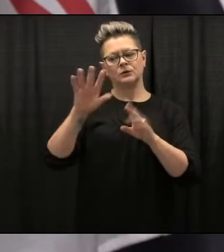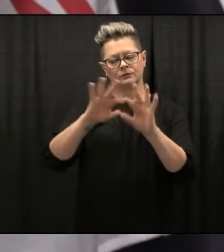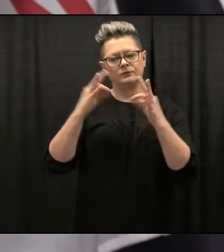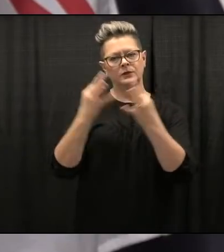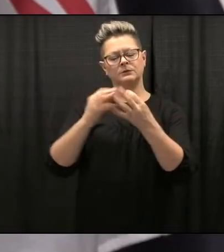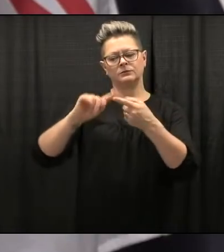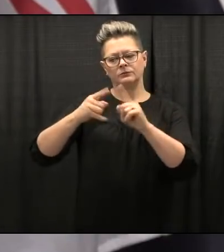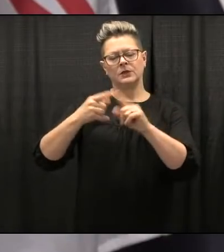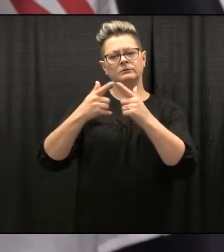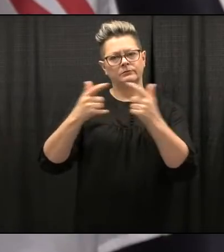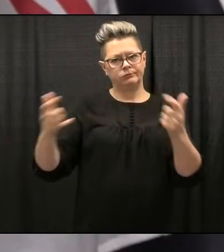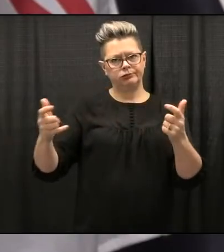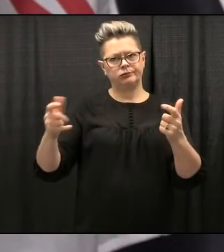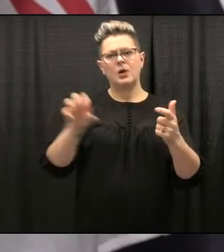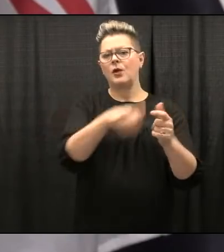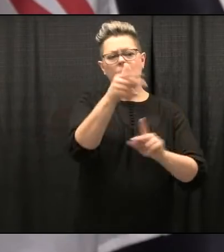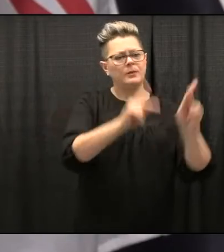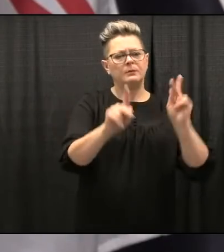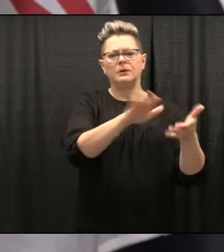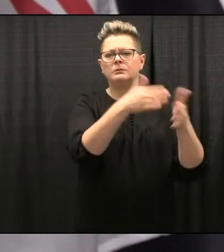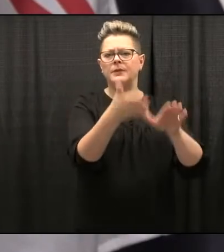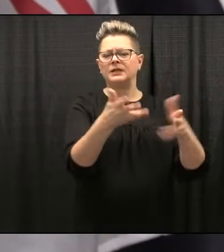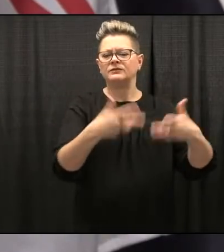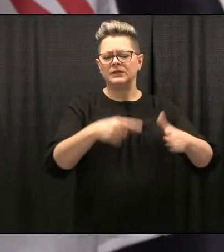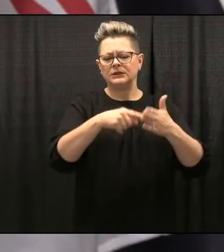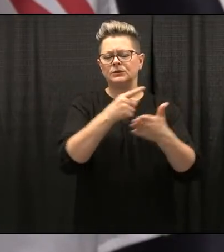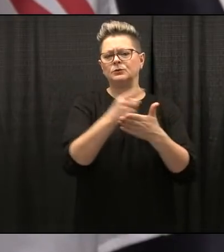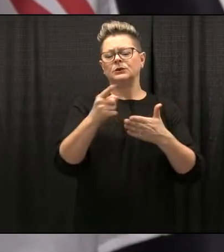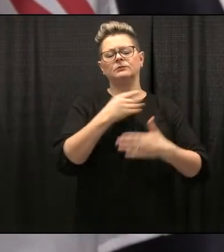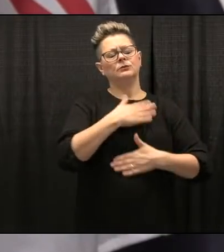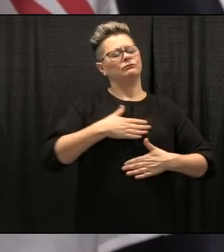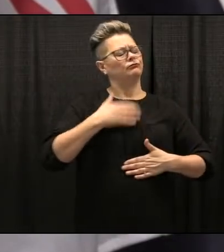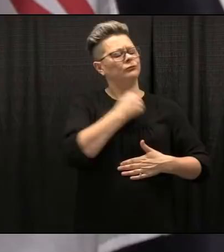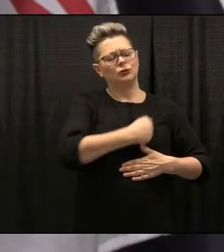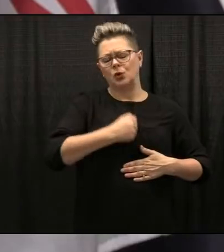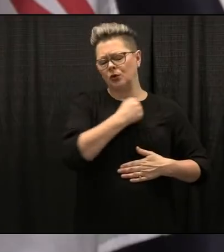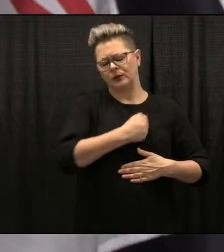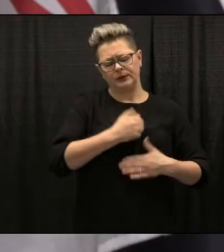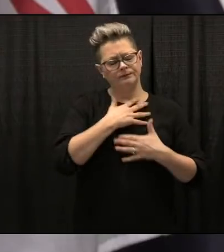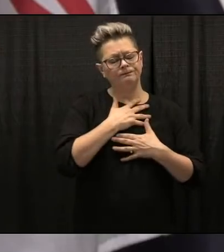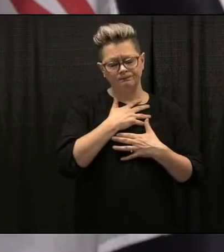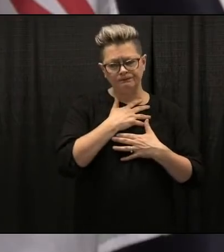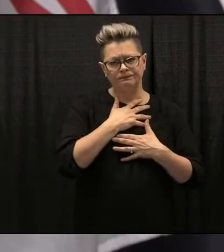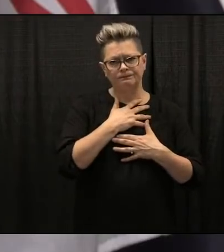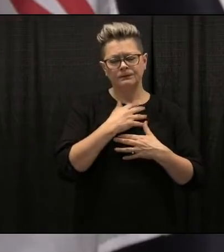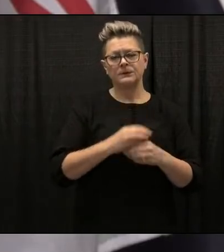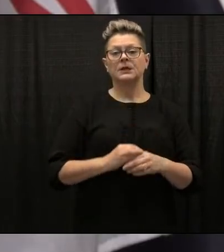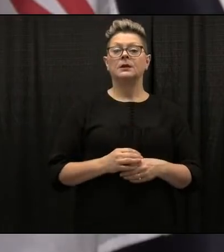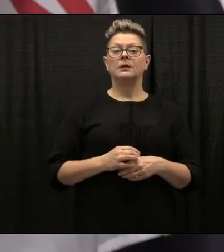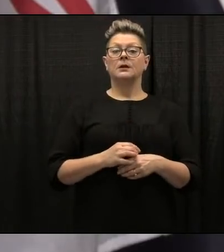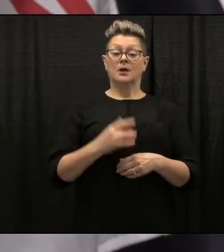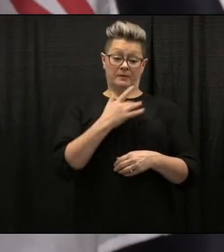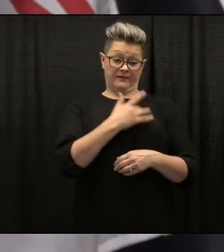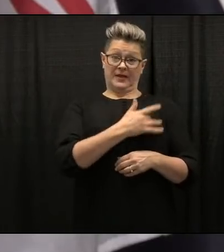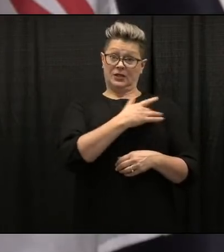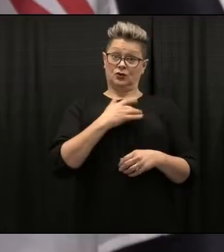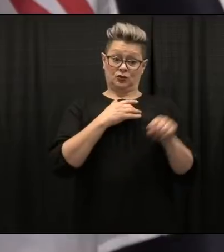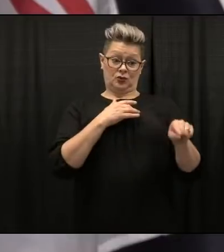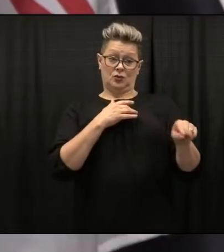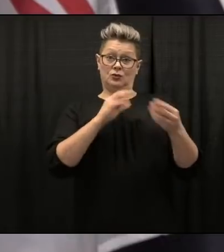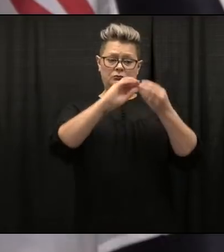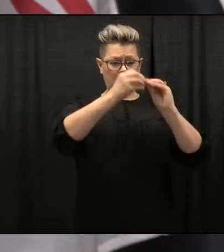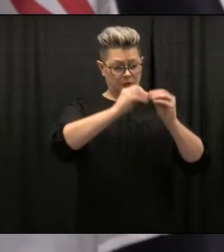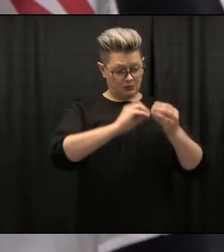as well as to those whose loved ones have passed this week due to COVID-19. Our provincial epidemiology